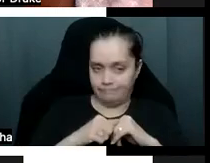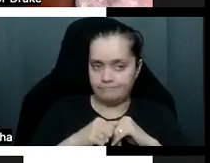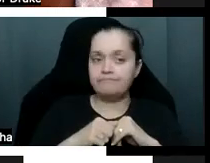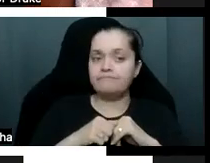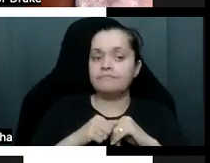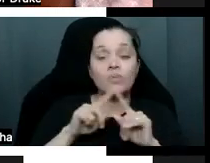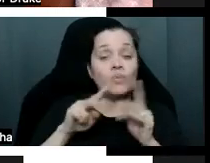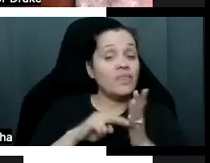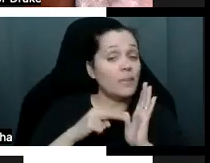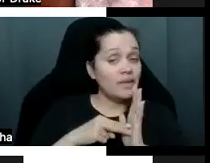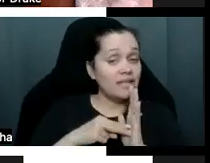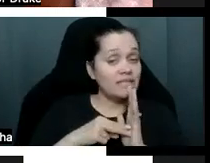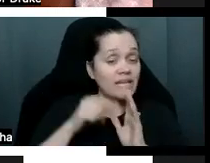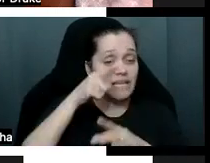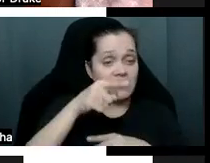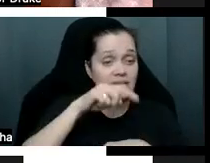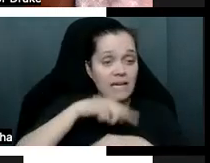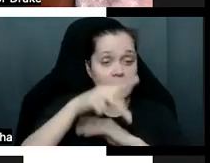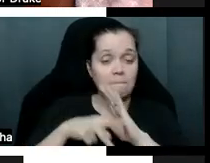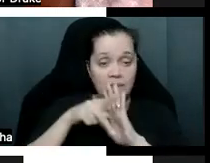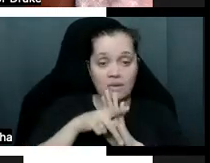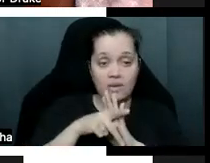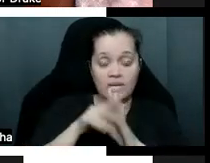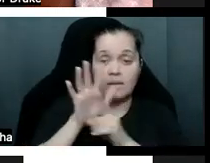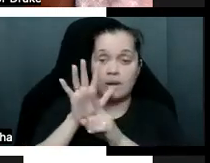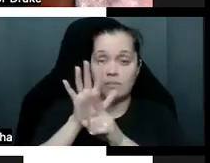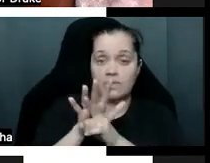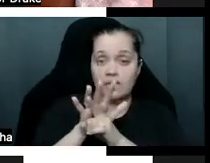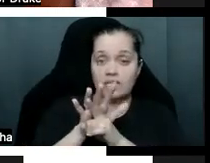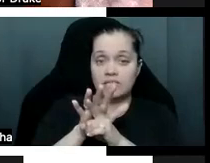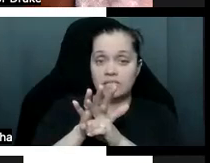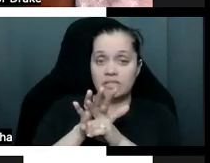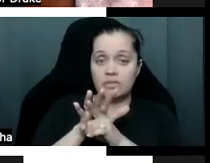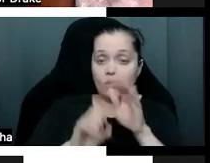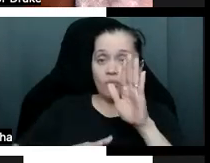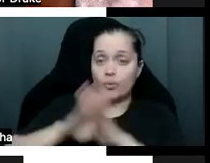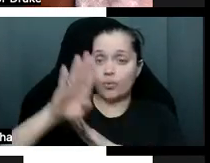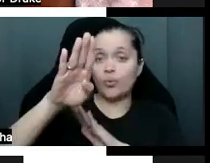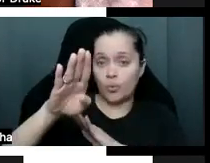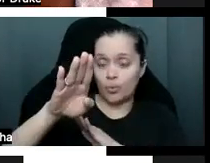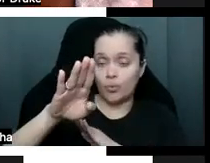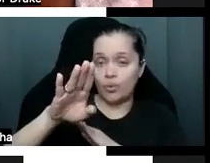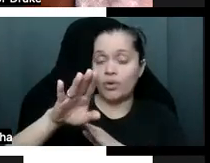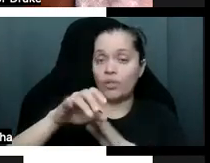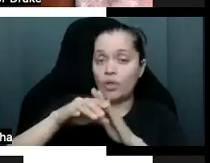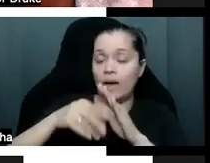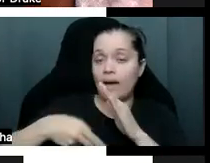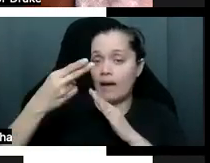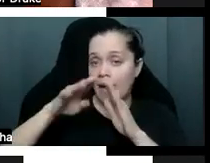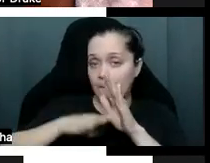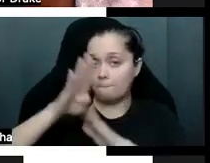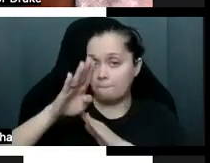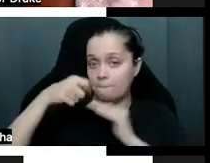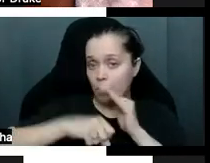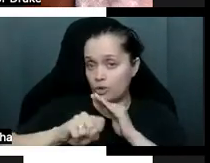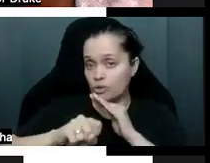Well, that means that at that time, the population was surging. The high birth rate and the lower death rate